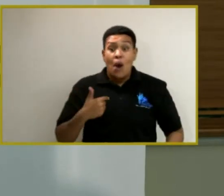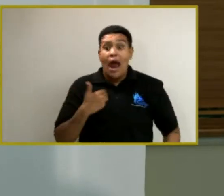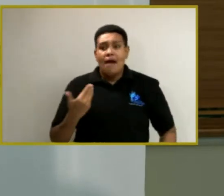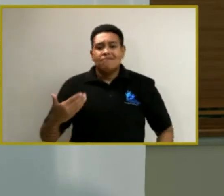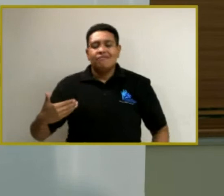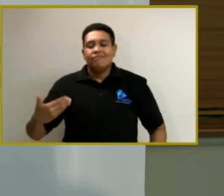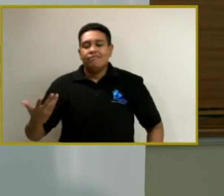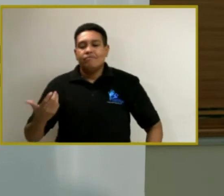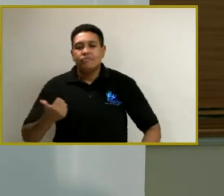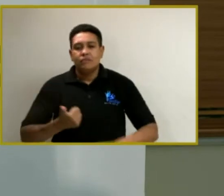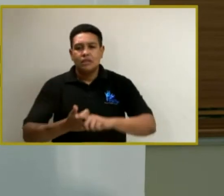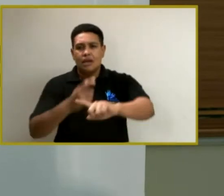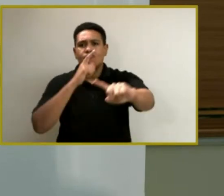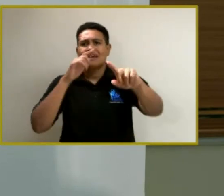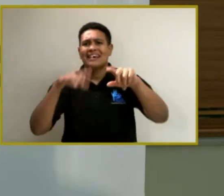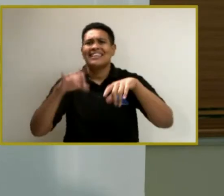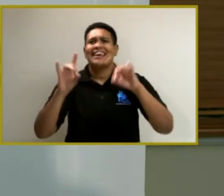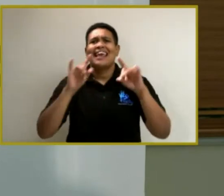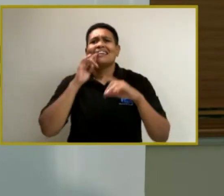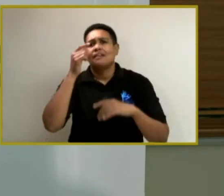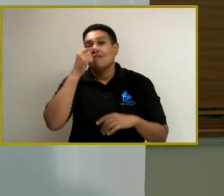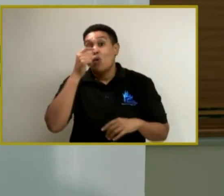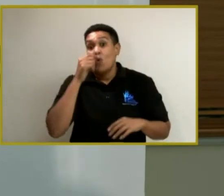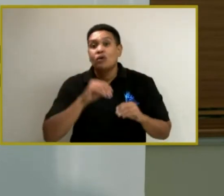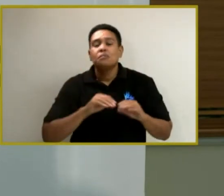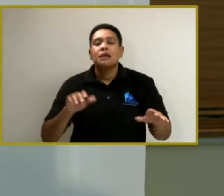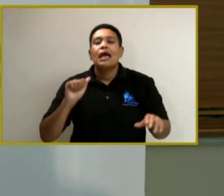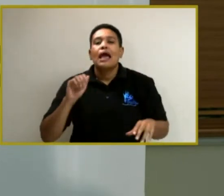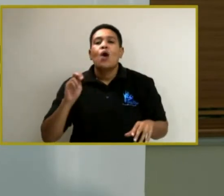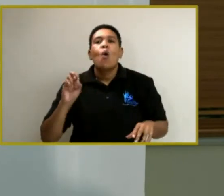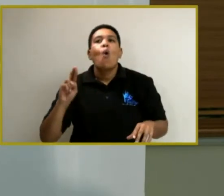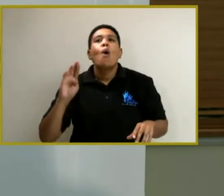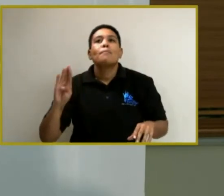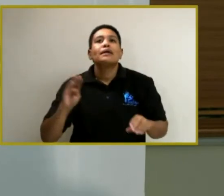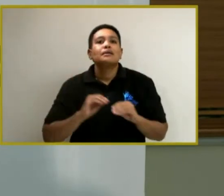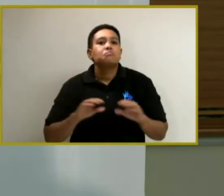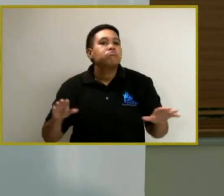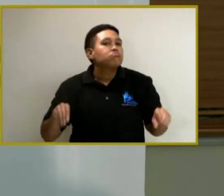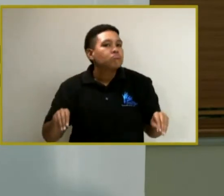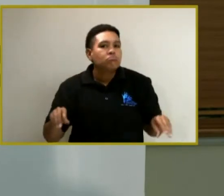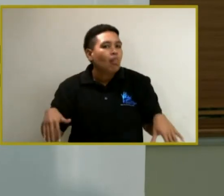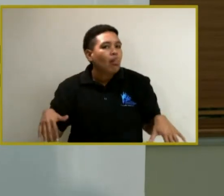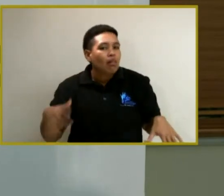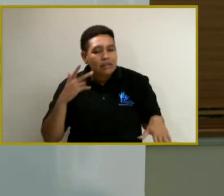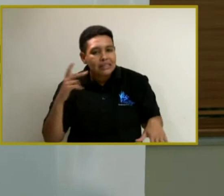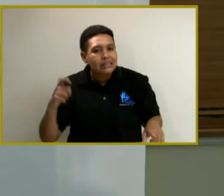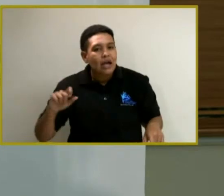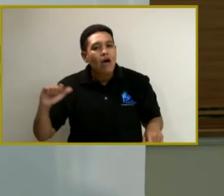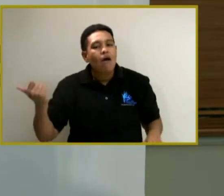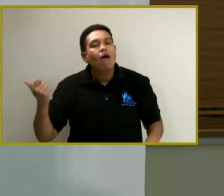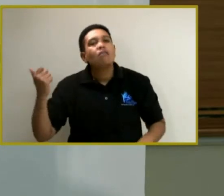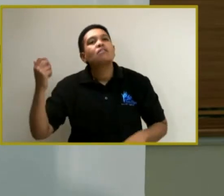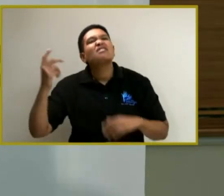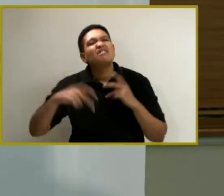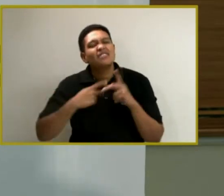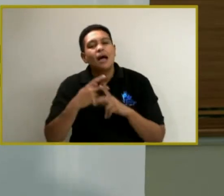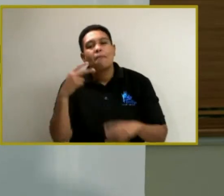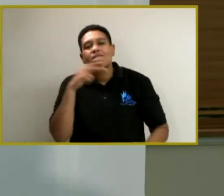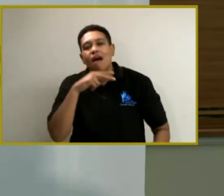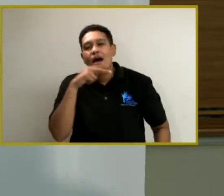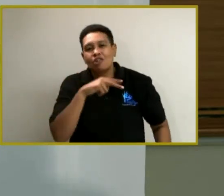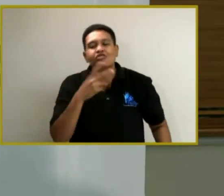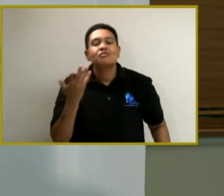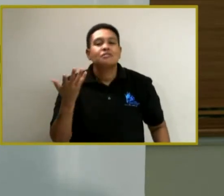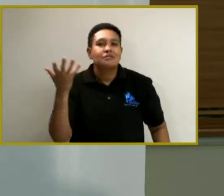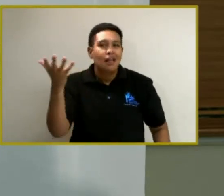not necessarily detected influenza type A or B in the samples that we're seeing. There are other respiratory viruses that